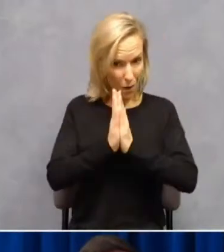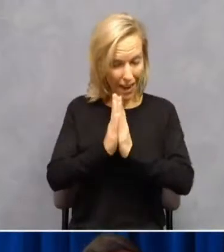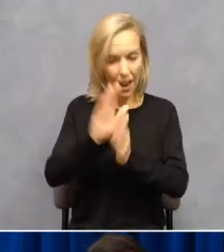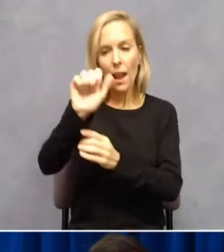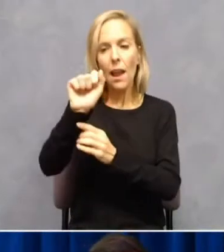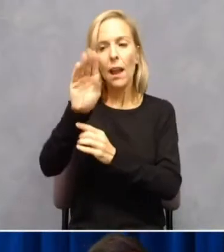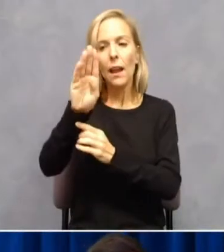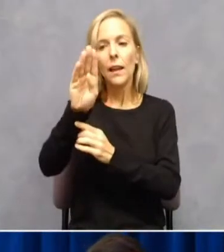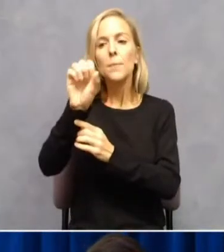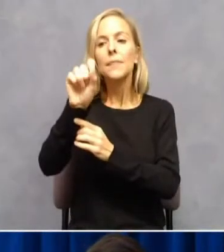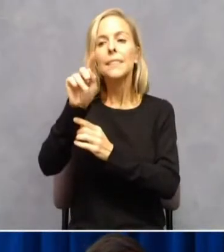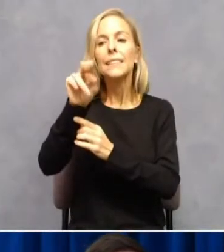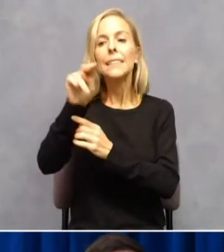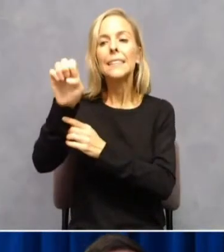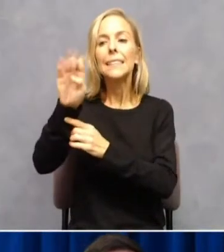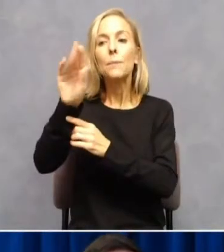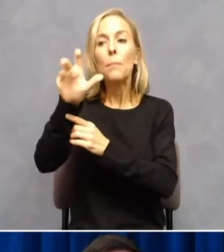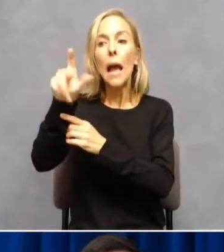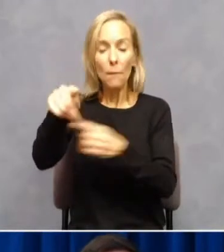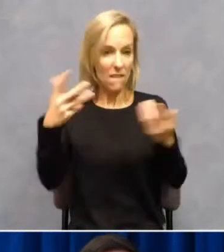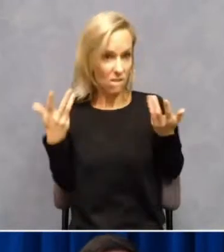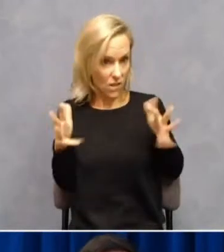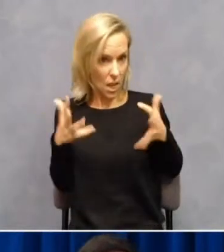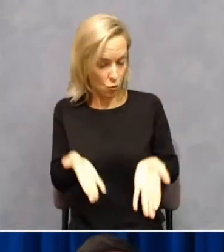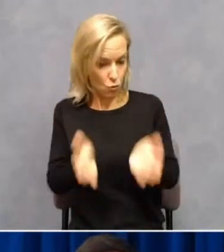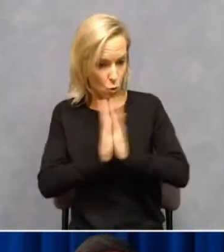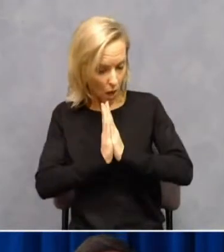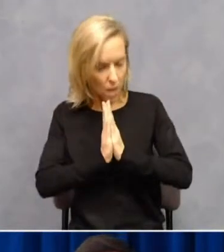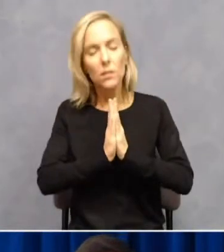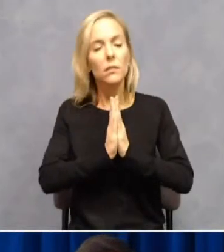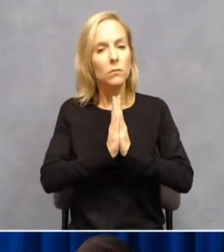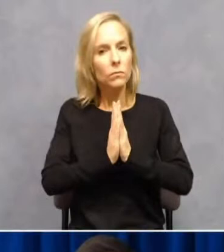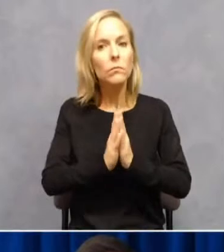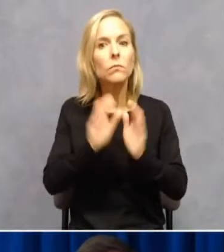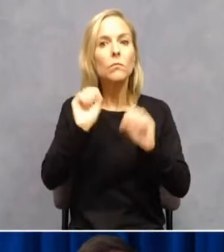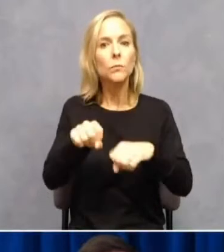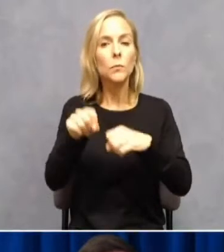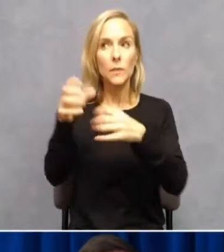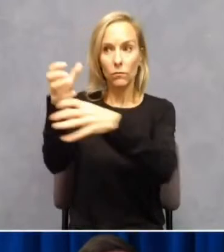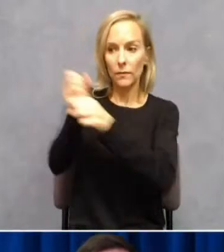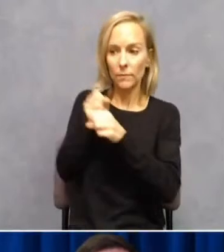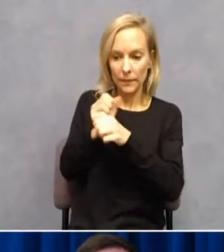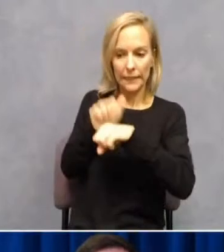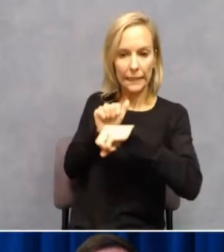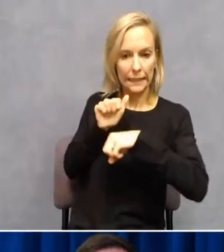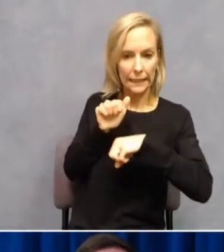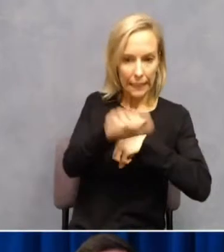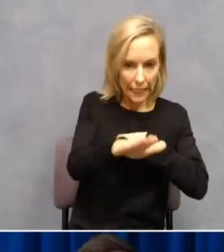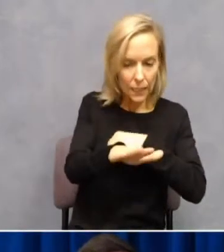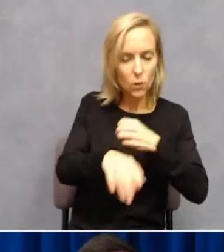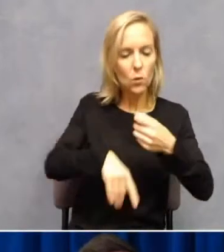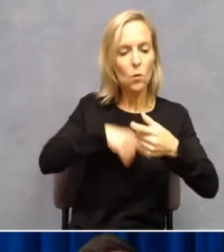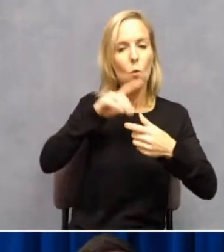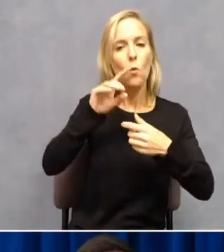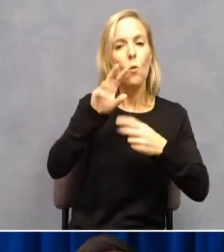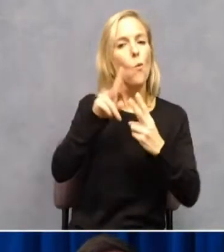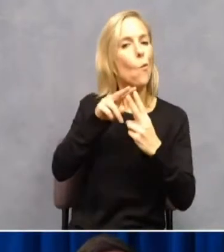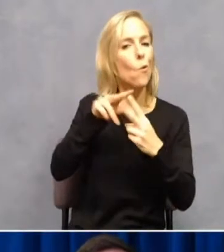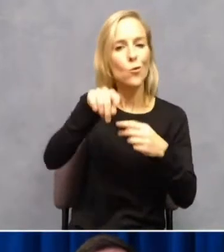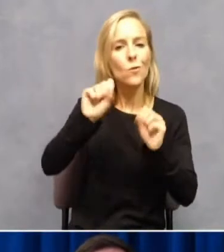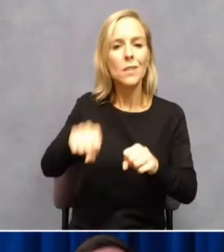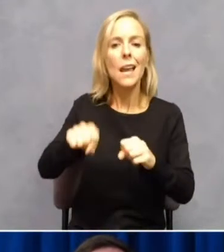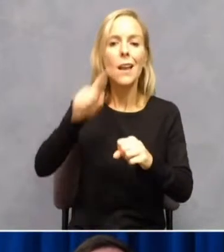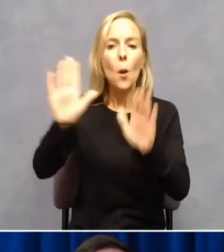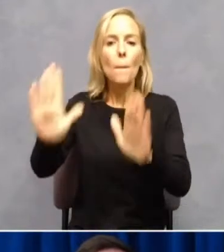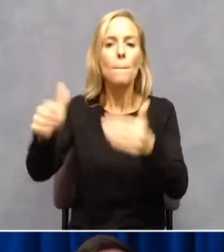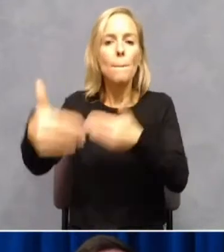you have requested it, make sure that you either send it in or drop it in a ballot drop box. Then get